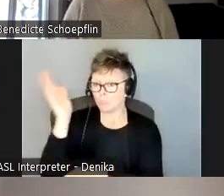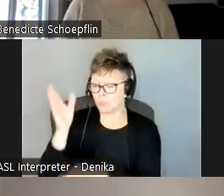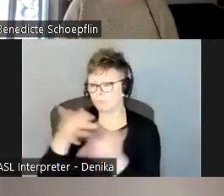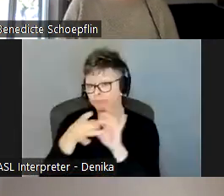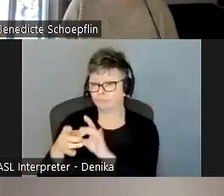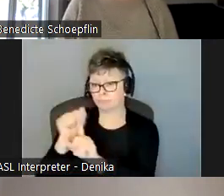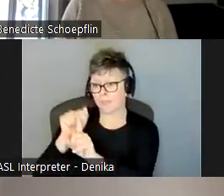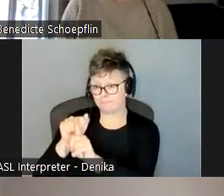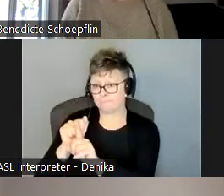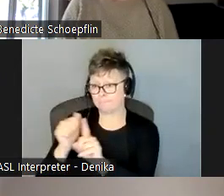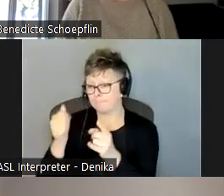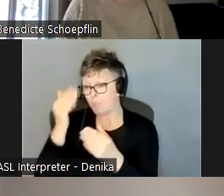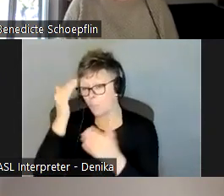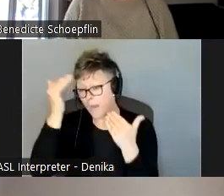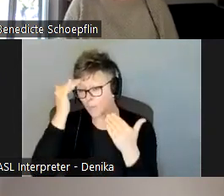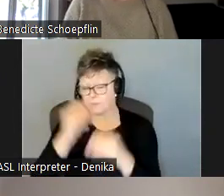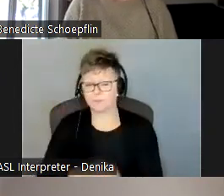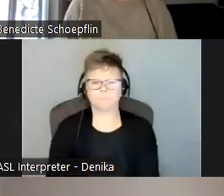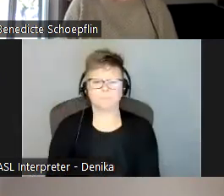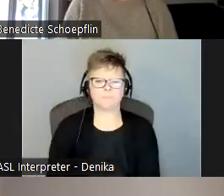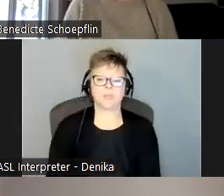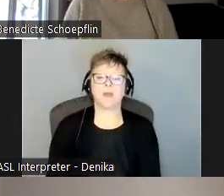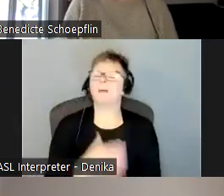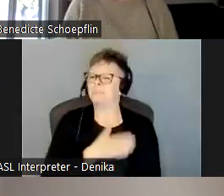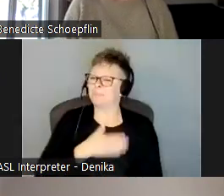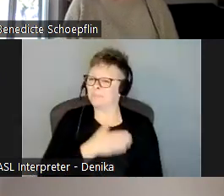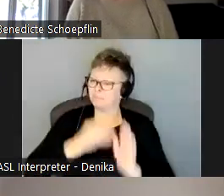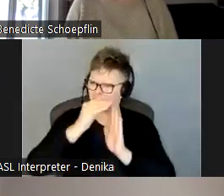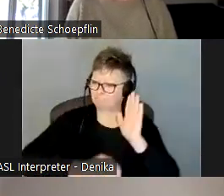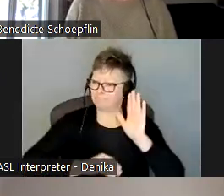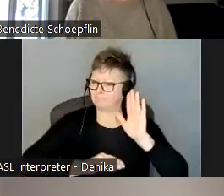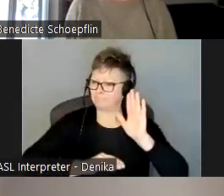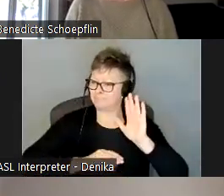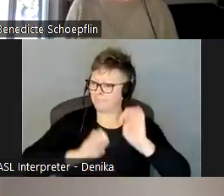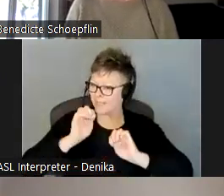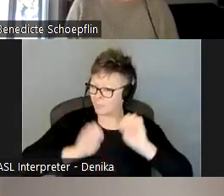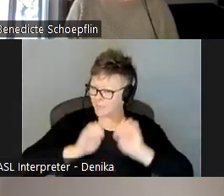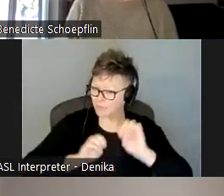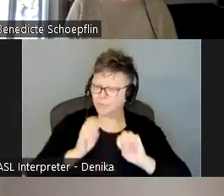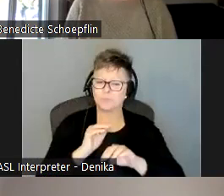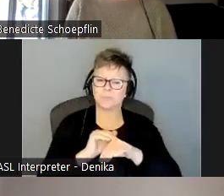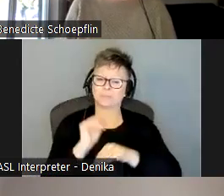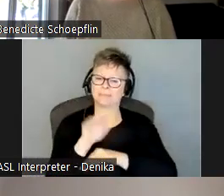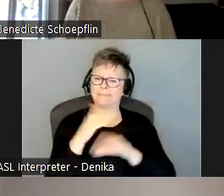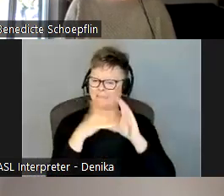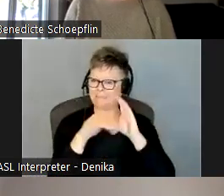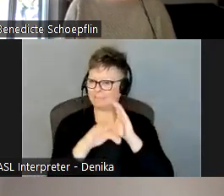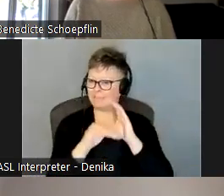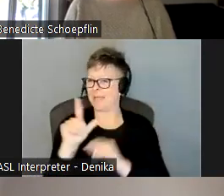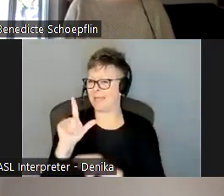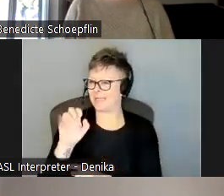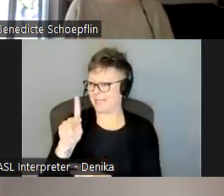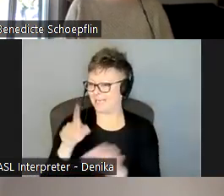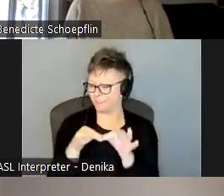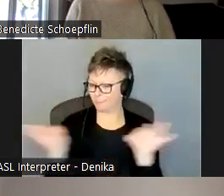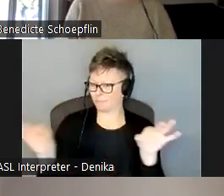So just a reminder about the evaluation. You'll receive a follow-up link as well, just to remind you to do that